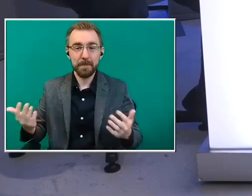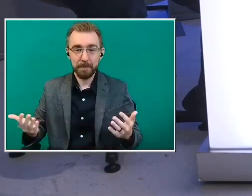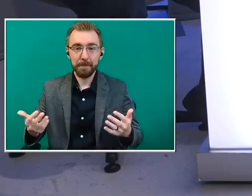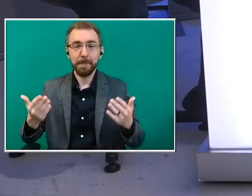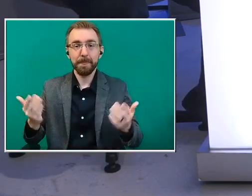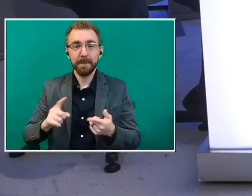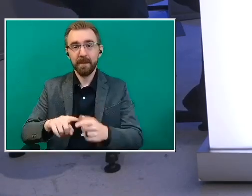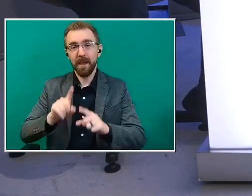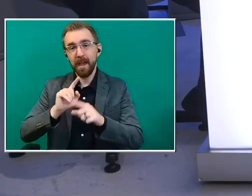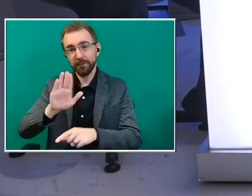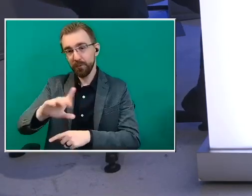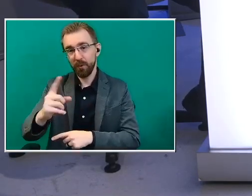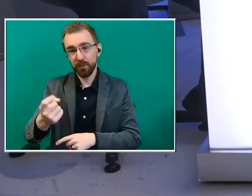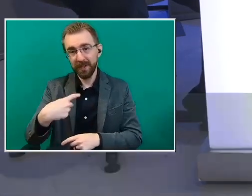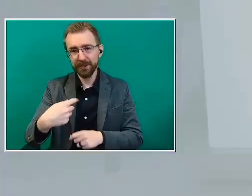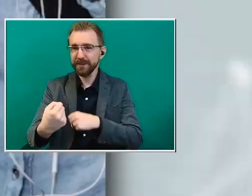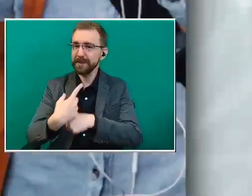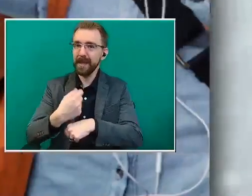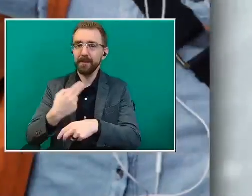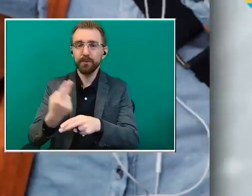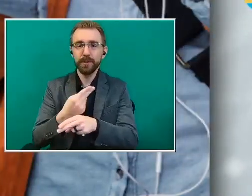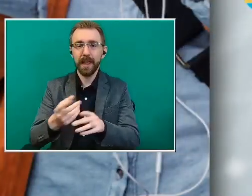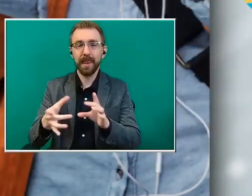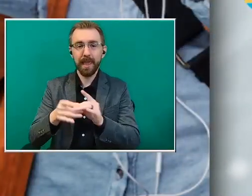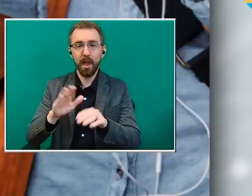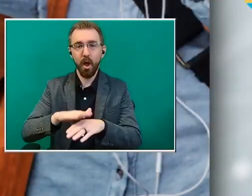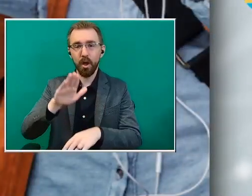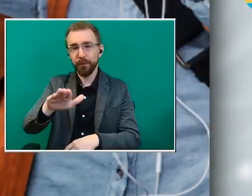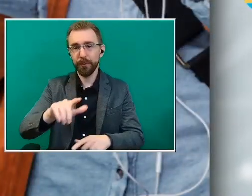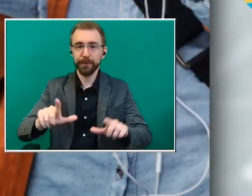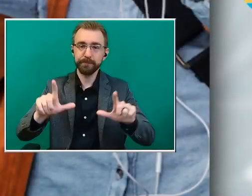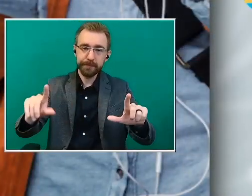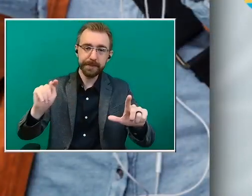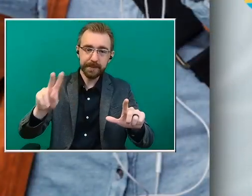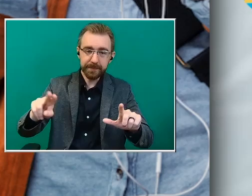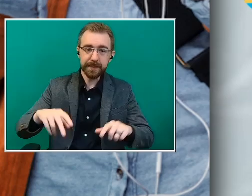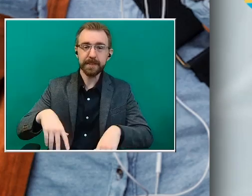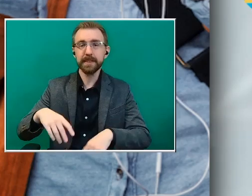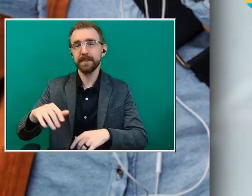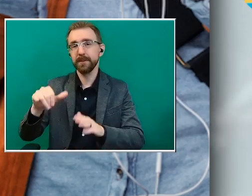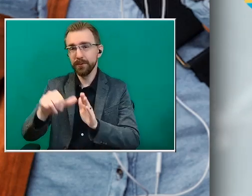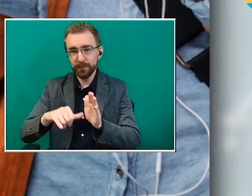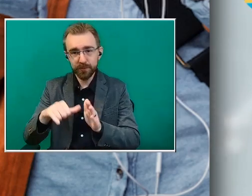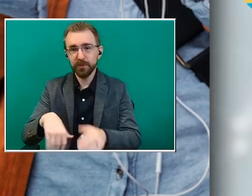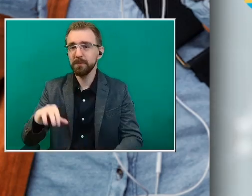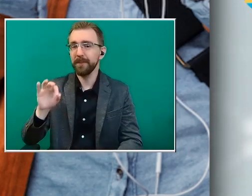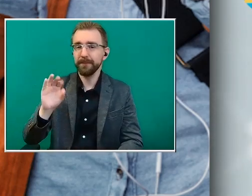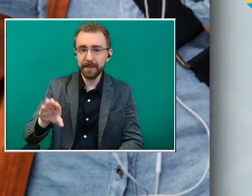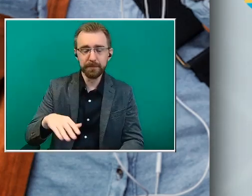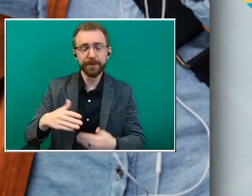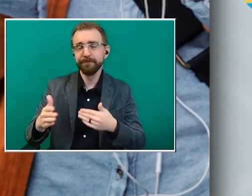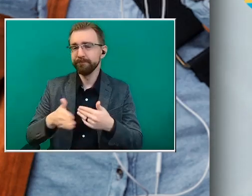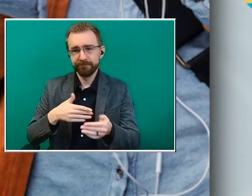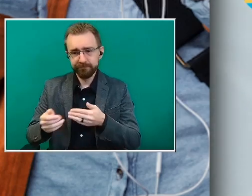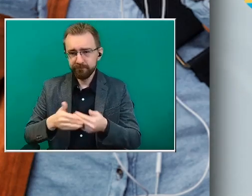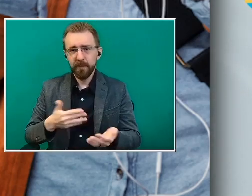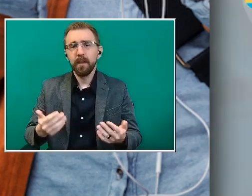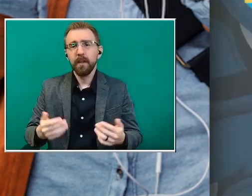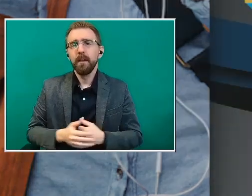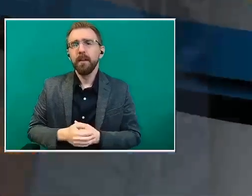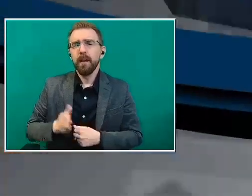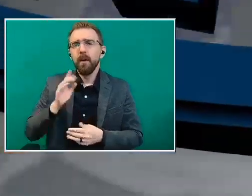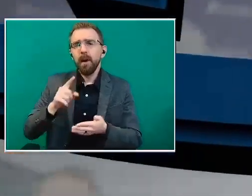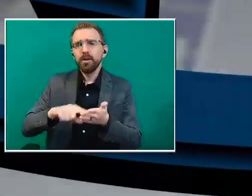questions. Send them using the links on your tube, on your screen, to you from YouTube, Facebook, or email the Medical News Network. Let's go check back now with Doc